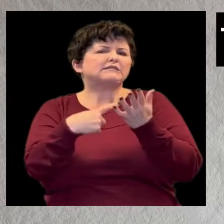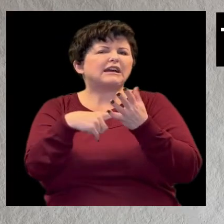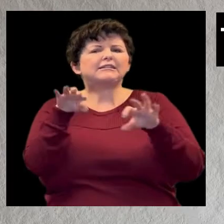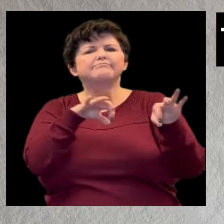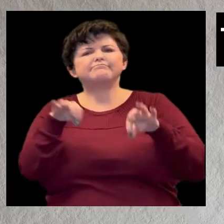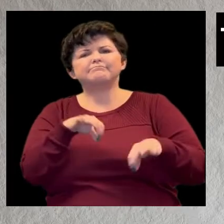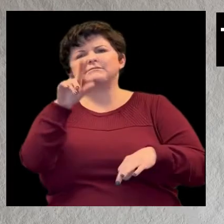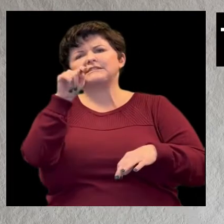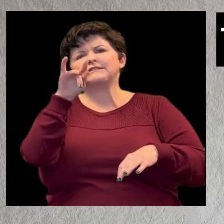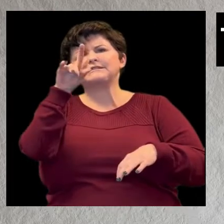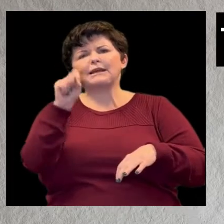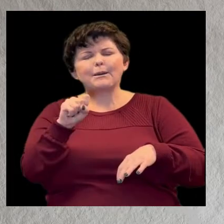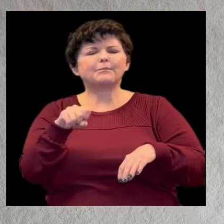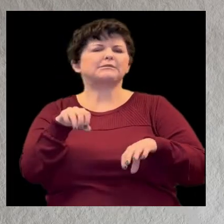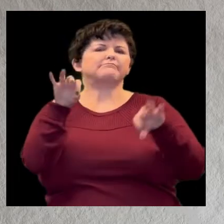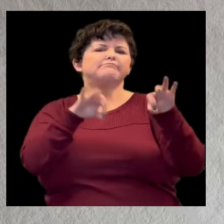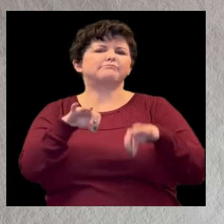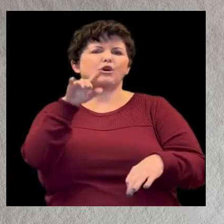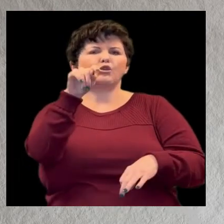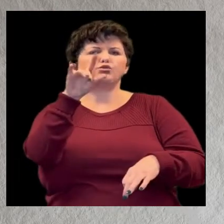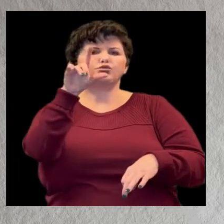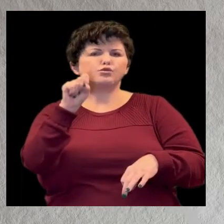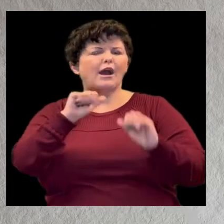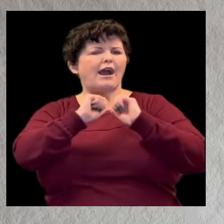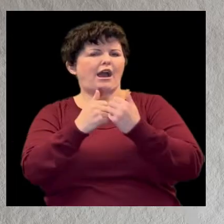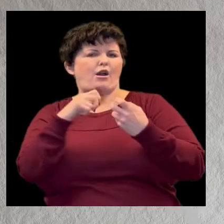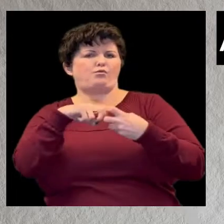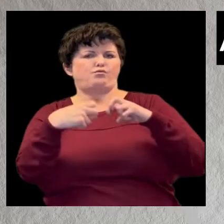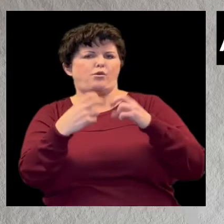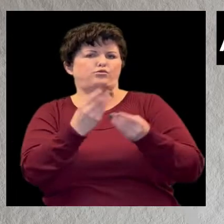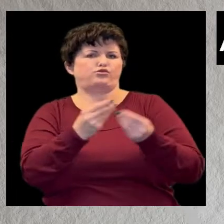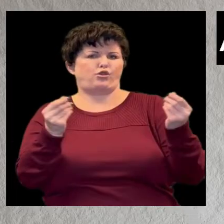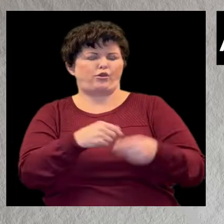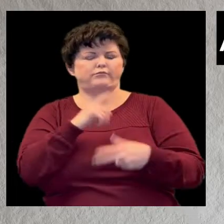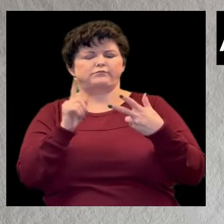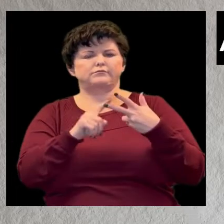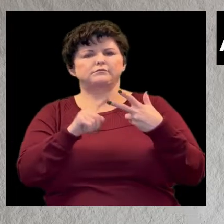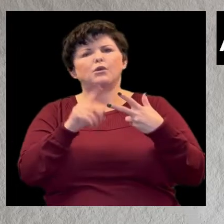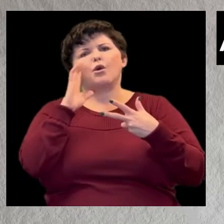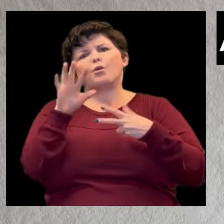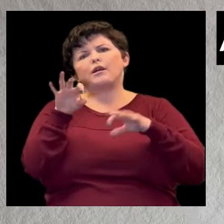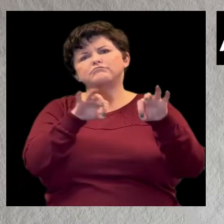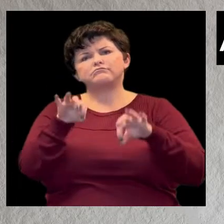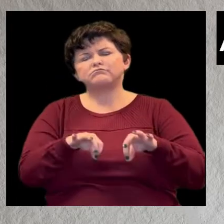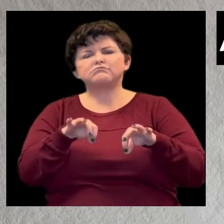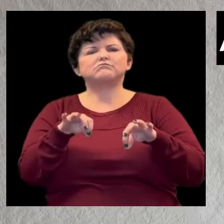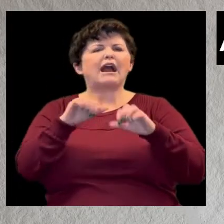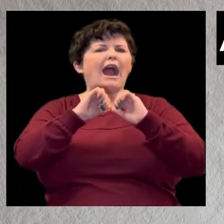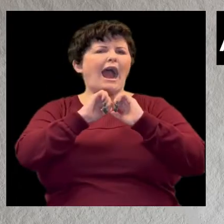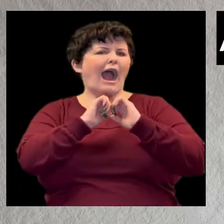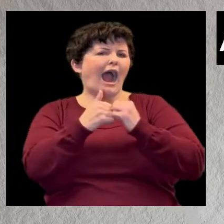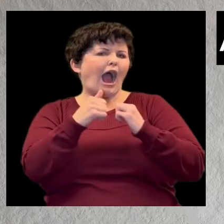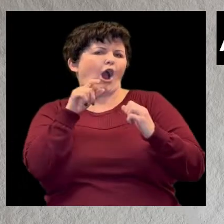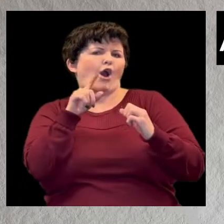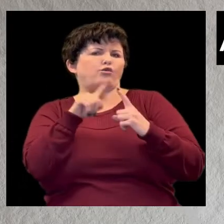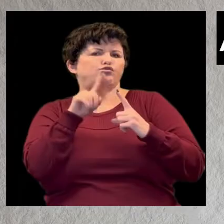for problem solving. And then finally, I will talk about how to be assertive and not